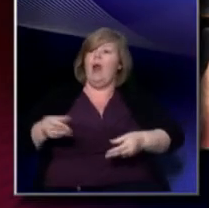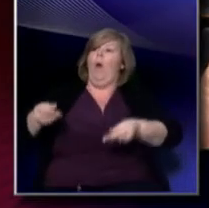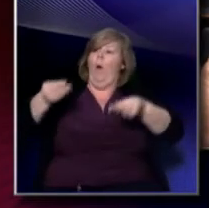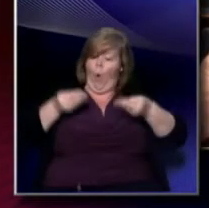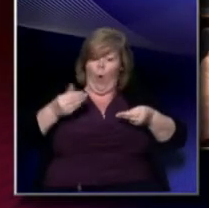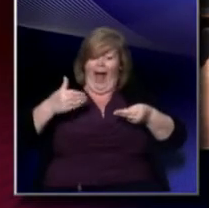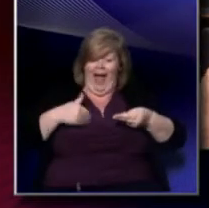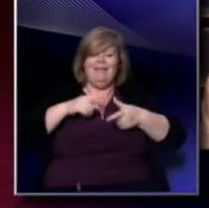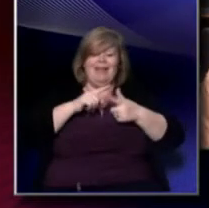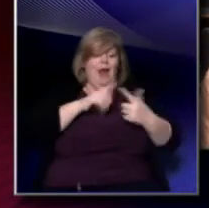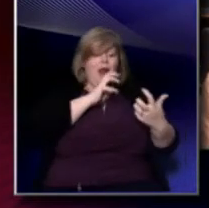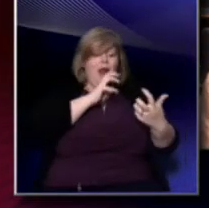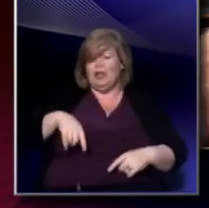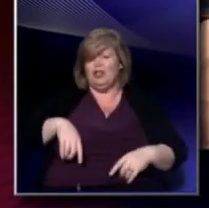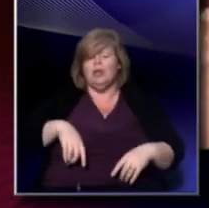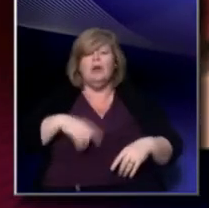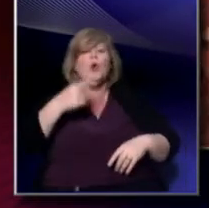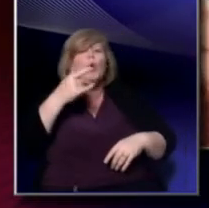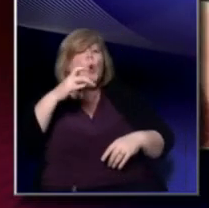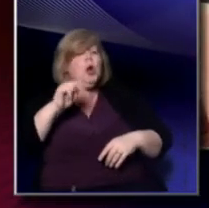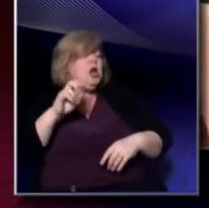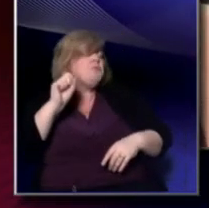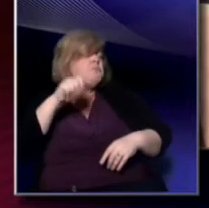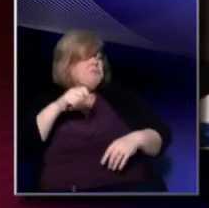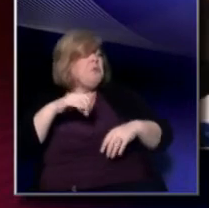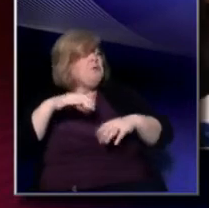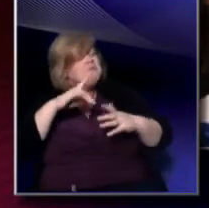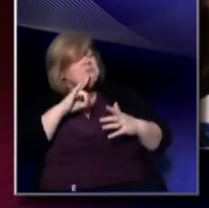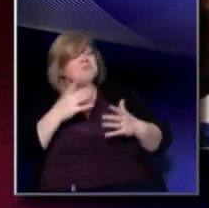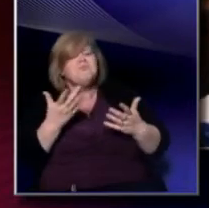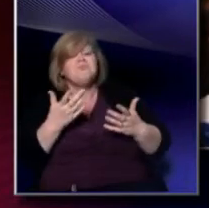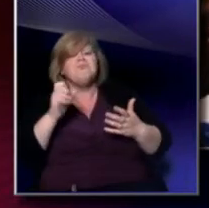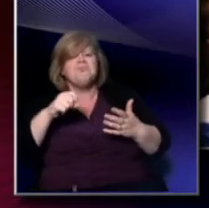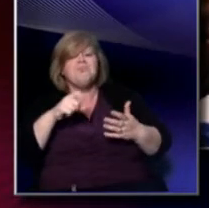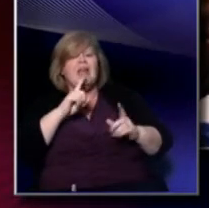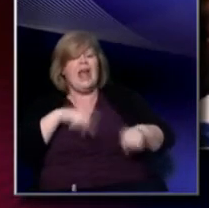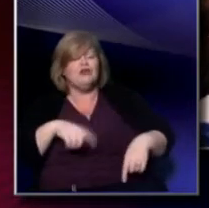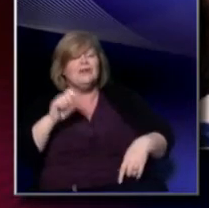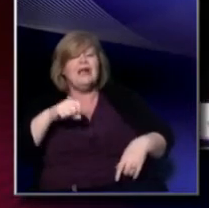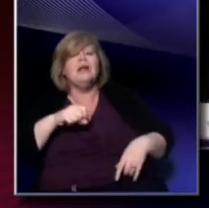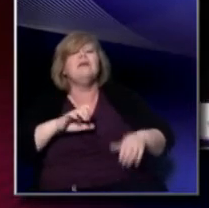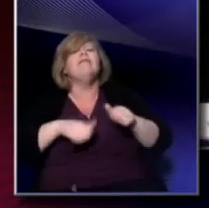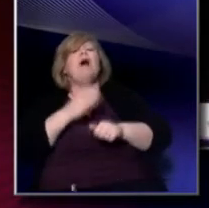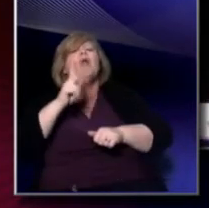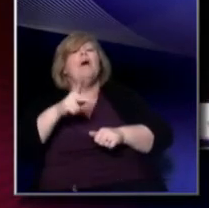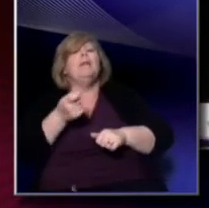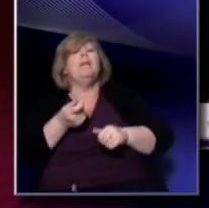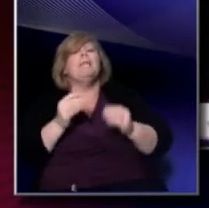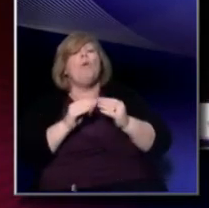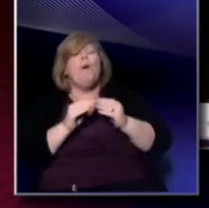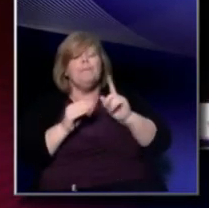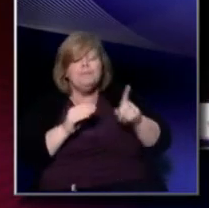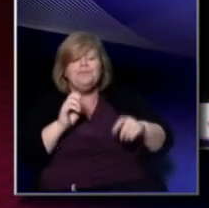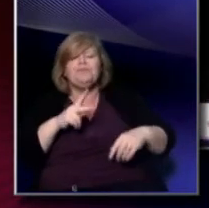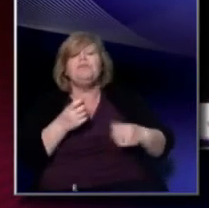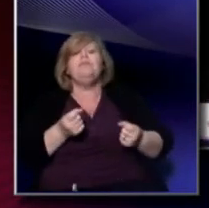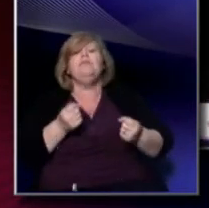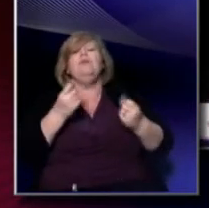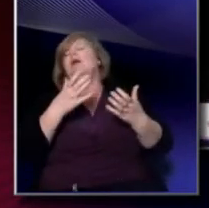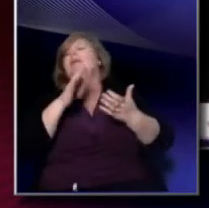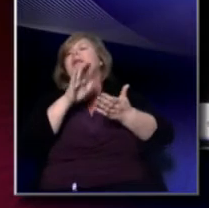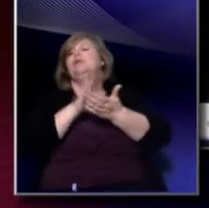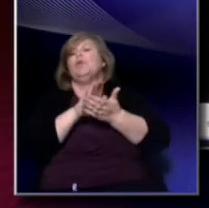that sequence of where they need to go. Basically, it does. Just as a follow-up, real quickly, David, just I'll finish this. How many schools are